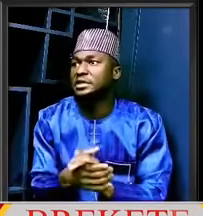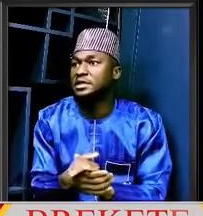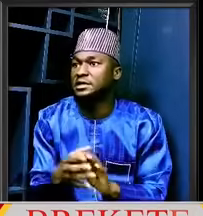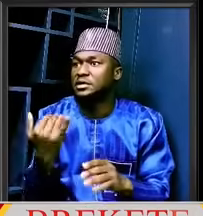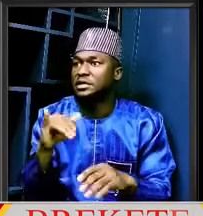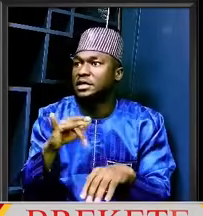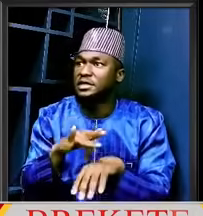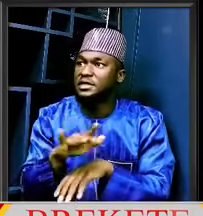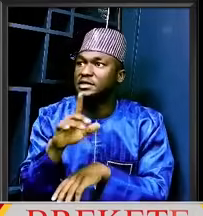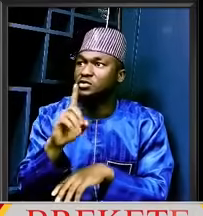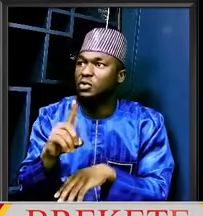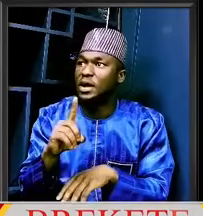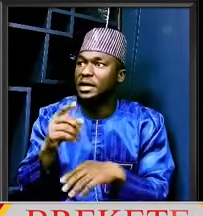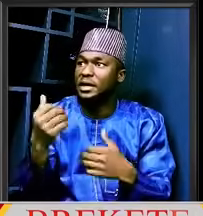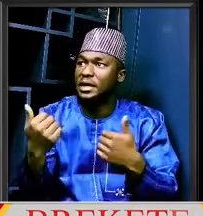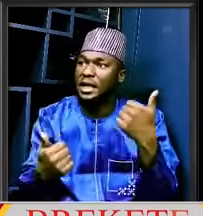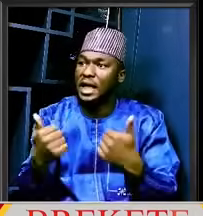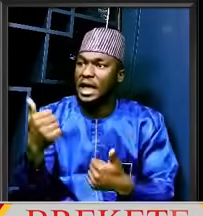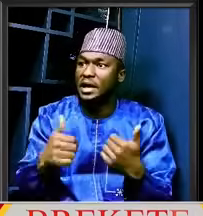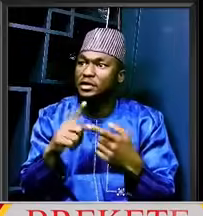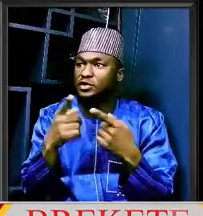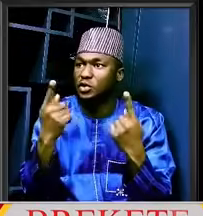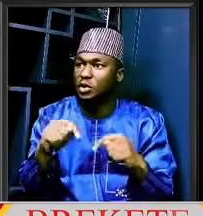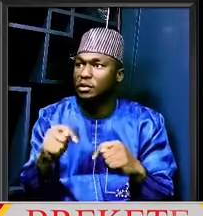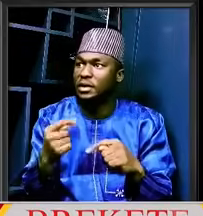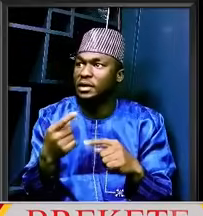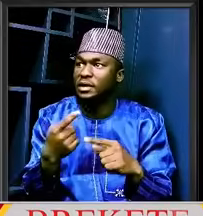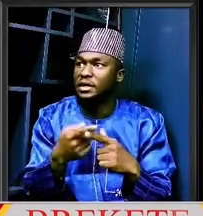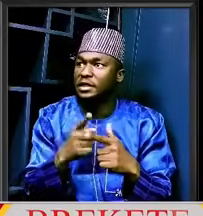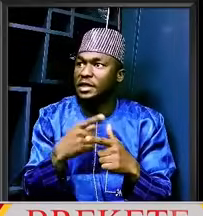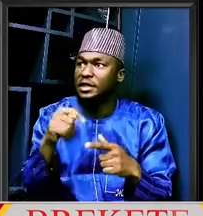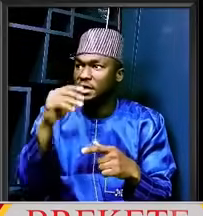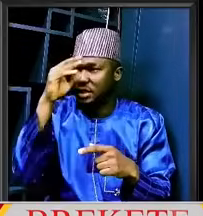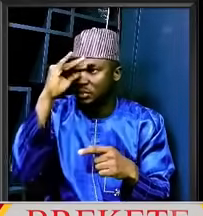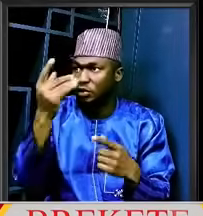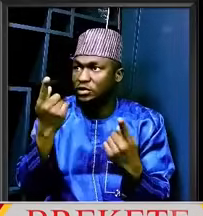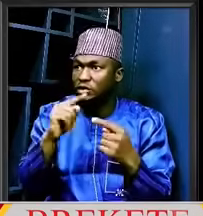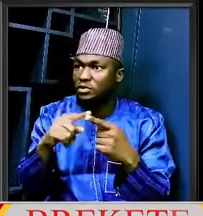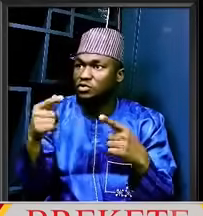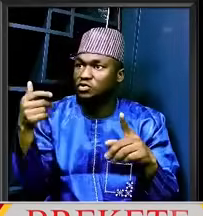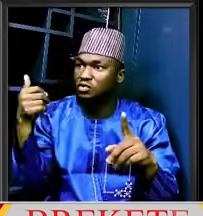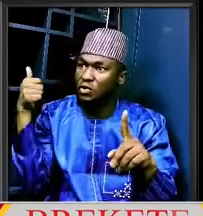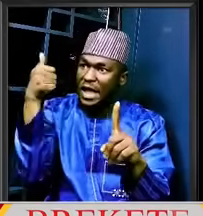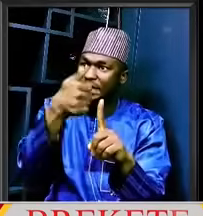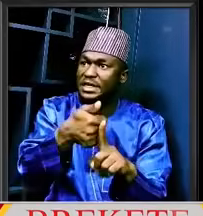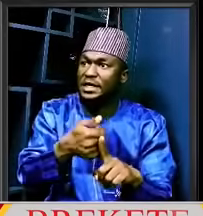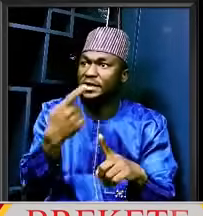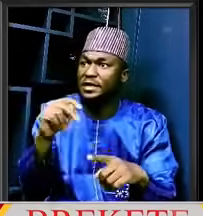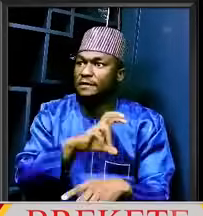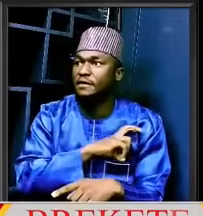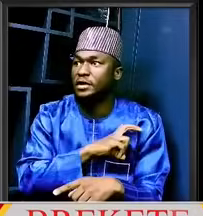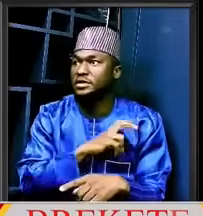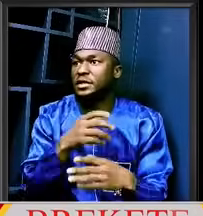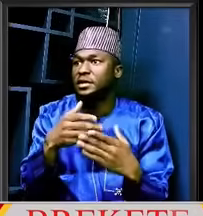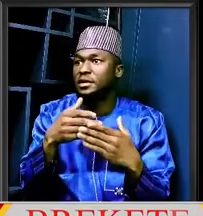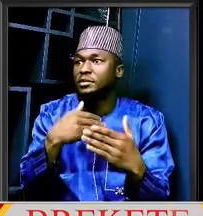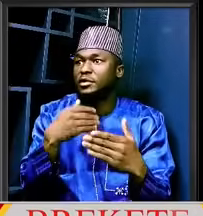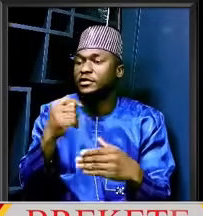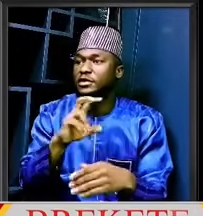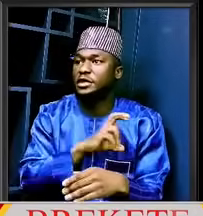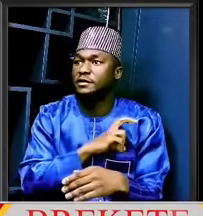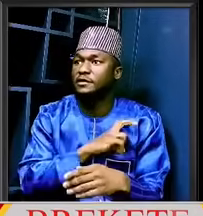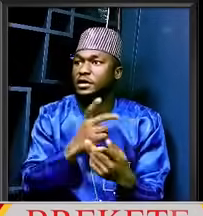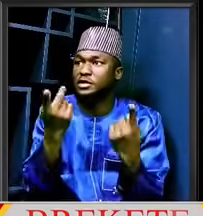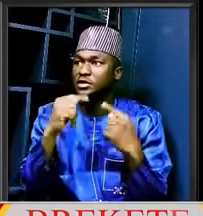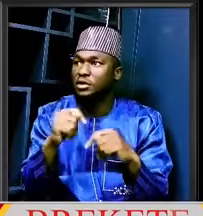just sent one van. They came. Those boys went and attacked the police. Huh? Yeah. Before the police would reach the house. They attacked the